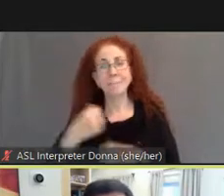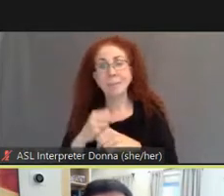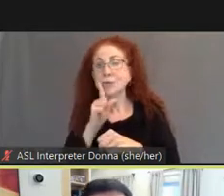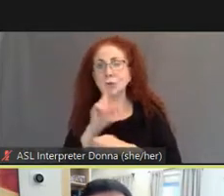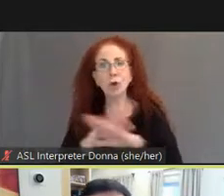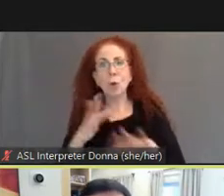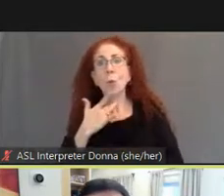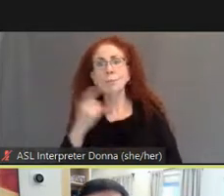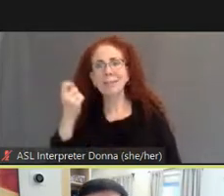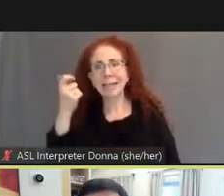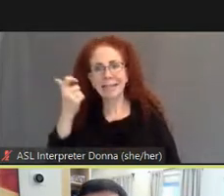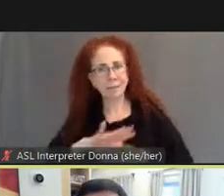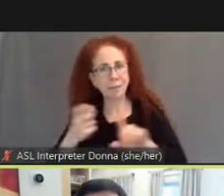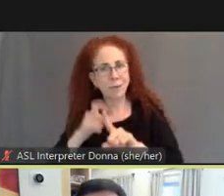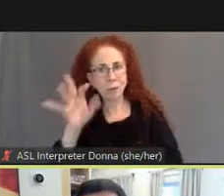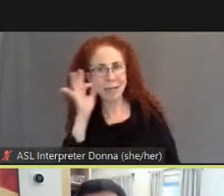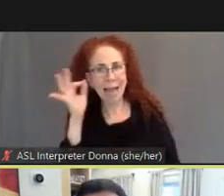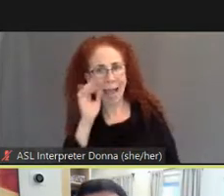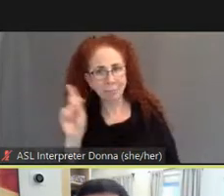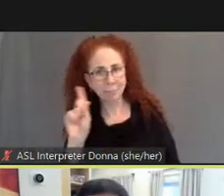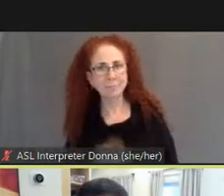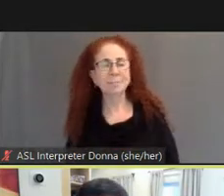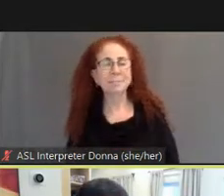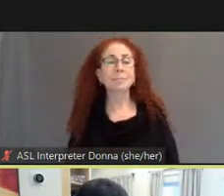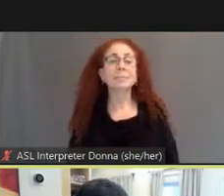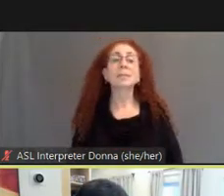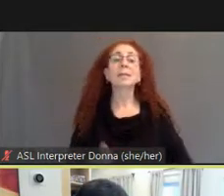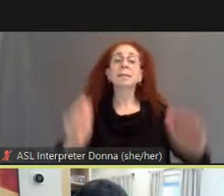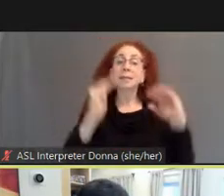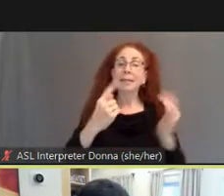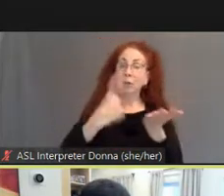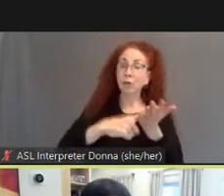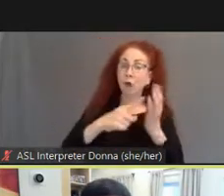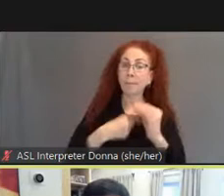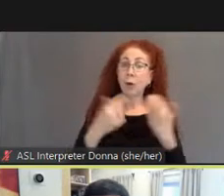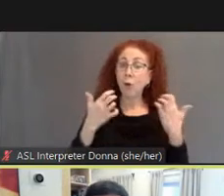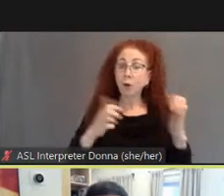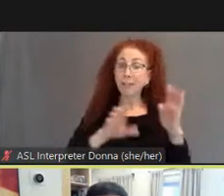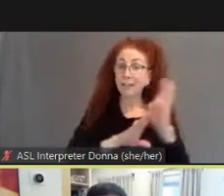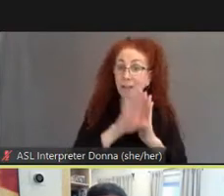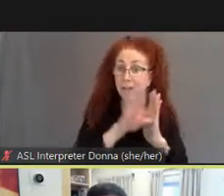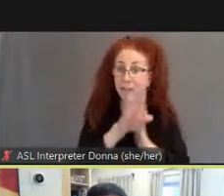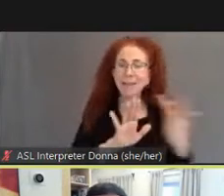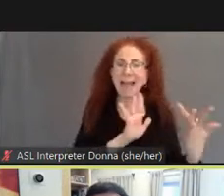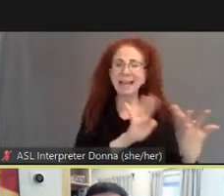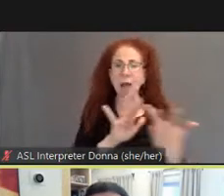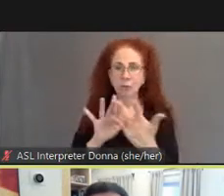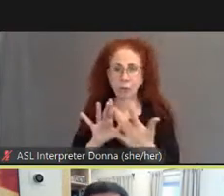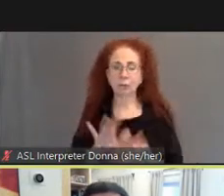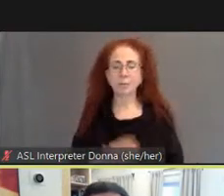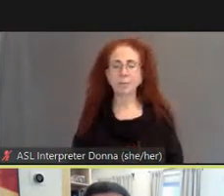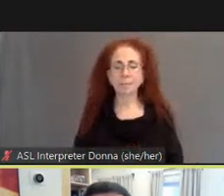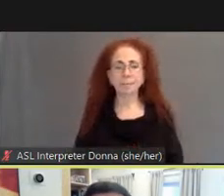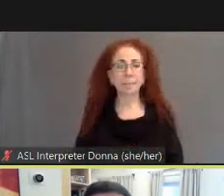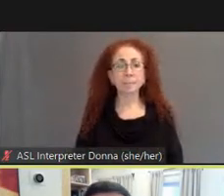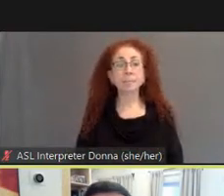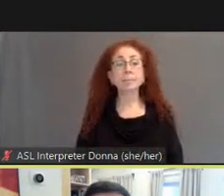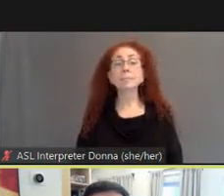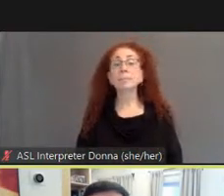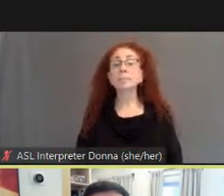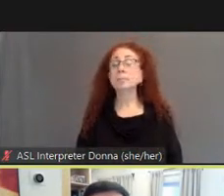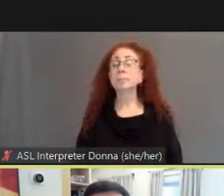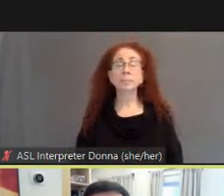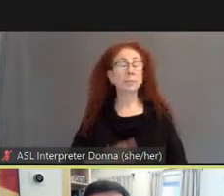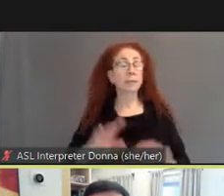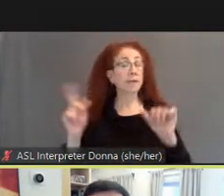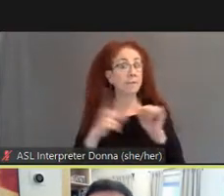I'm just going to share a little bit about the audience development and outreach that we've been doing for this work. At the very top, I want to say that I believe